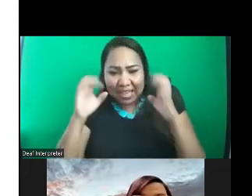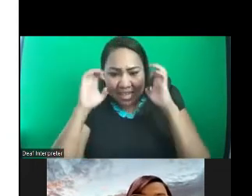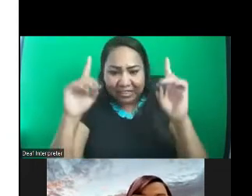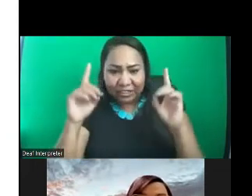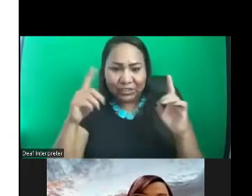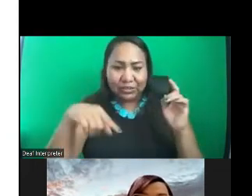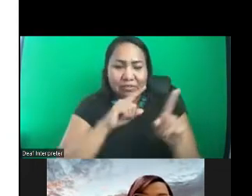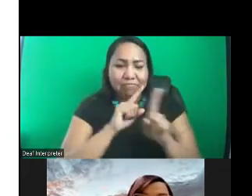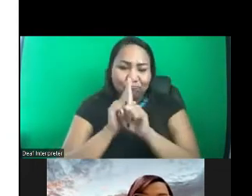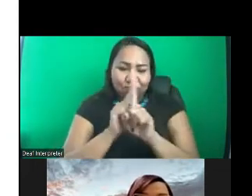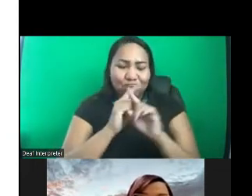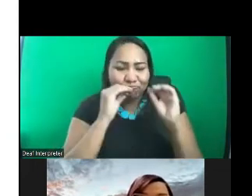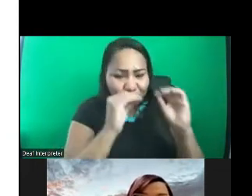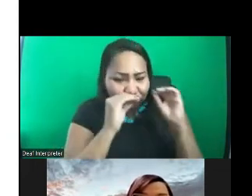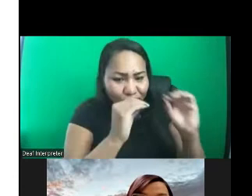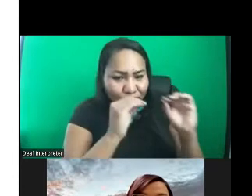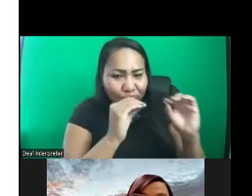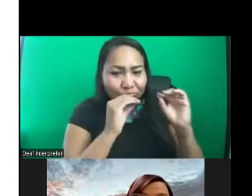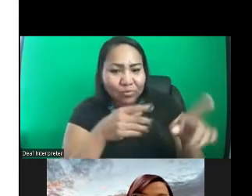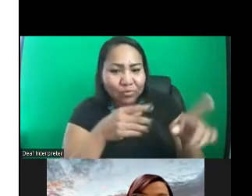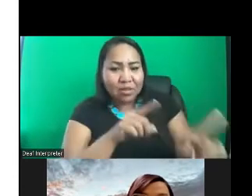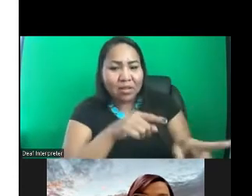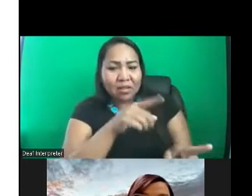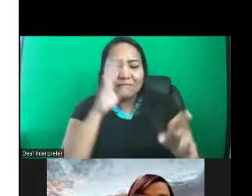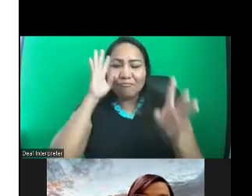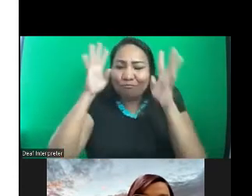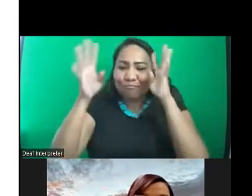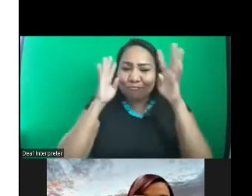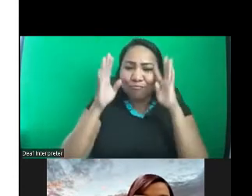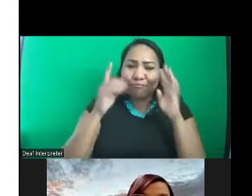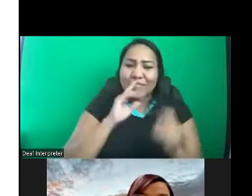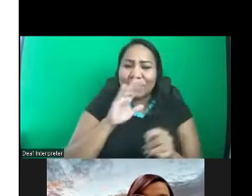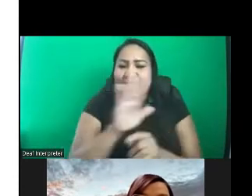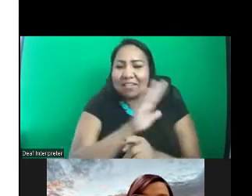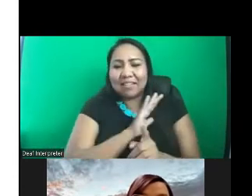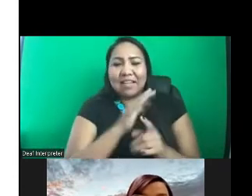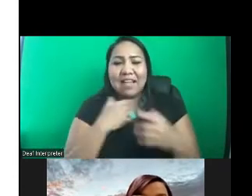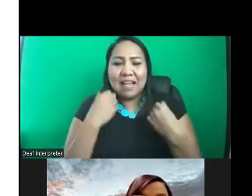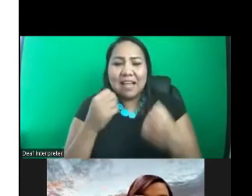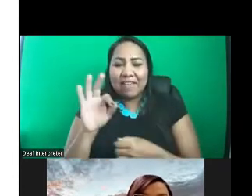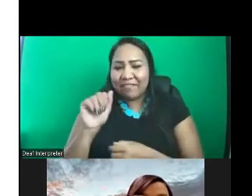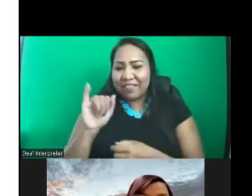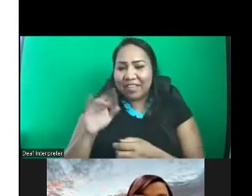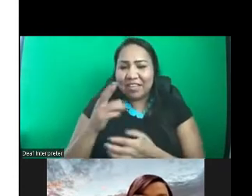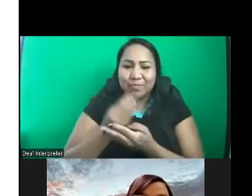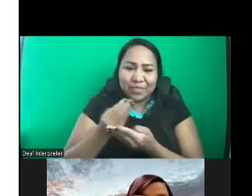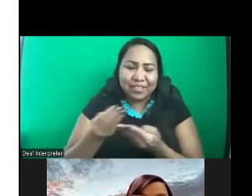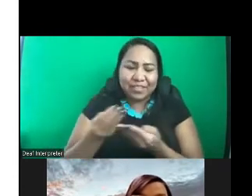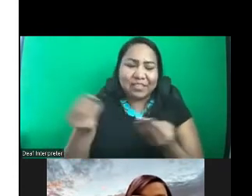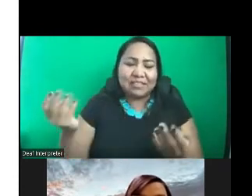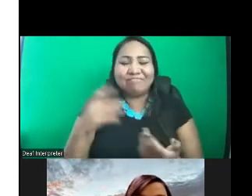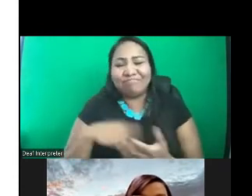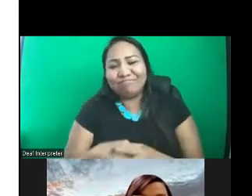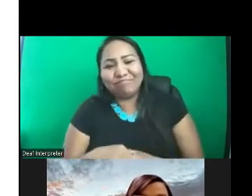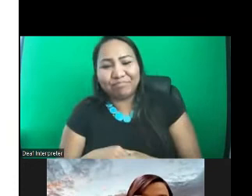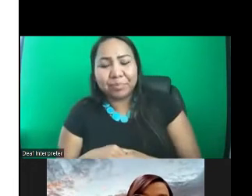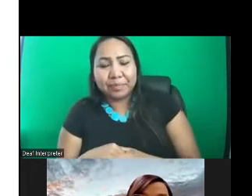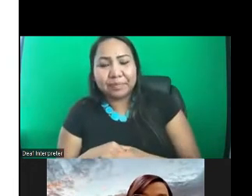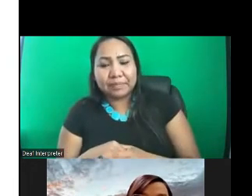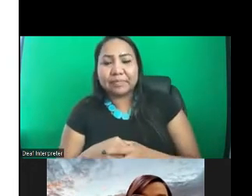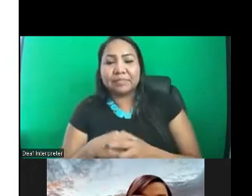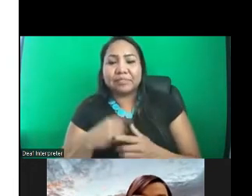while they're creating their health fair materials, and also as they're preparing to do their